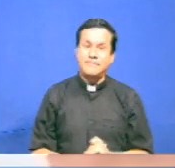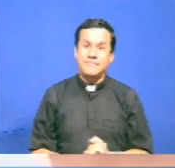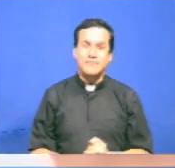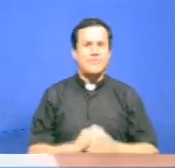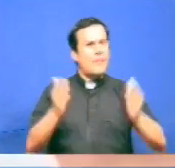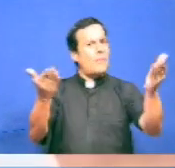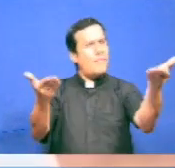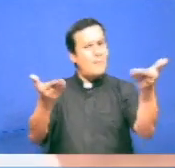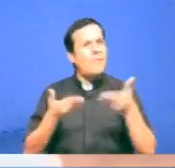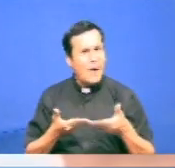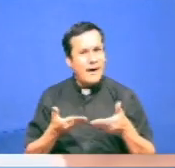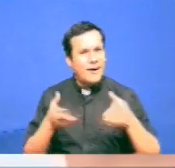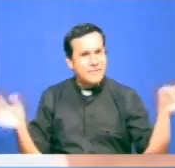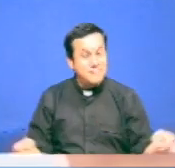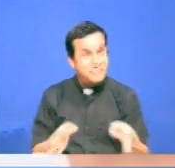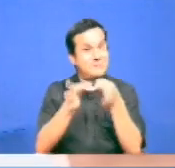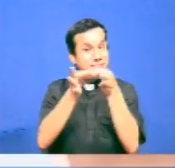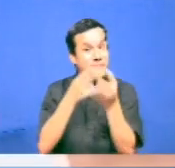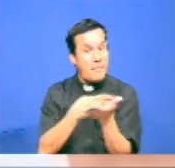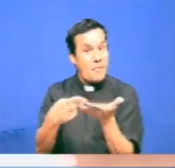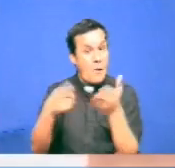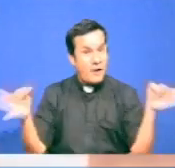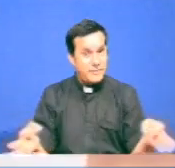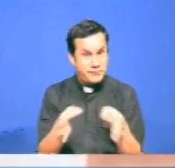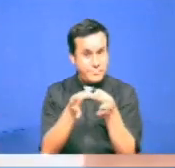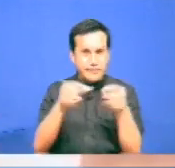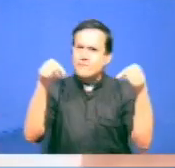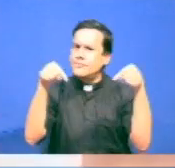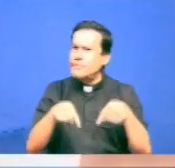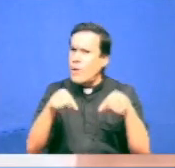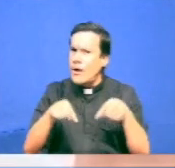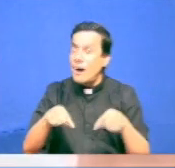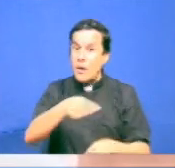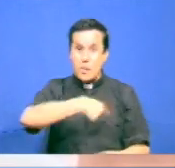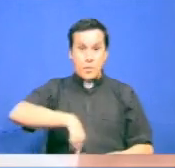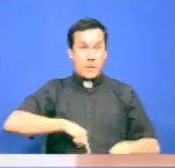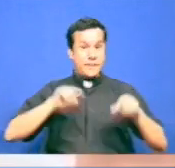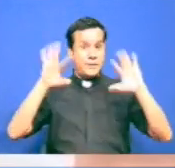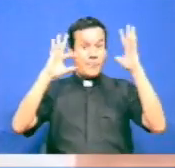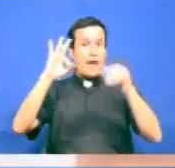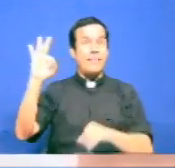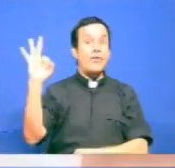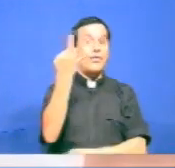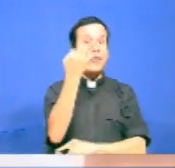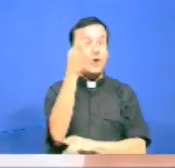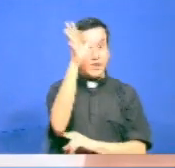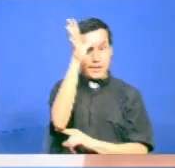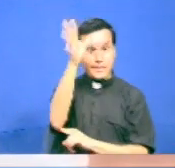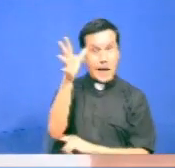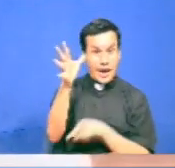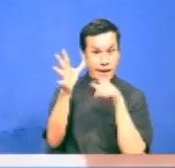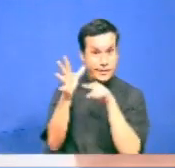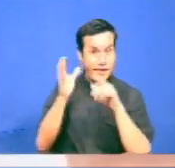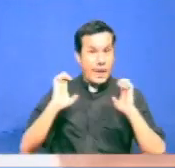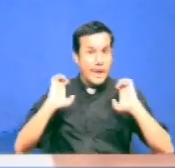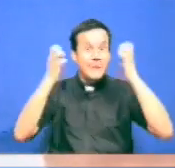Welcome to this Eucharist celebration, today when we are celebrating the third Sunday of Easter.